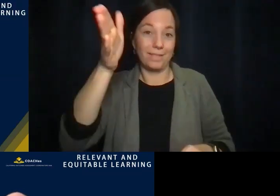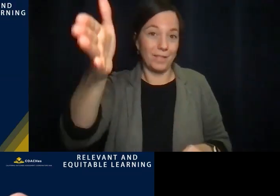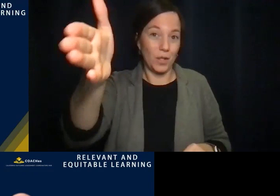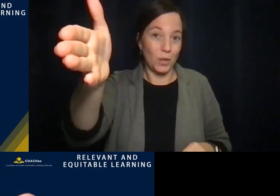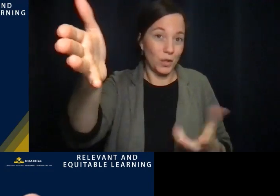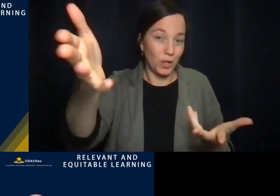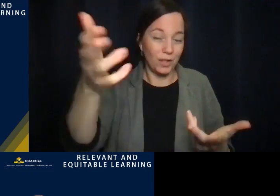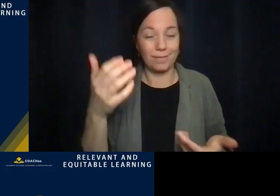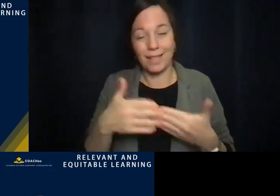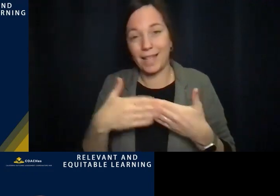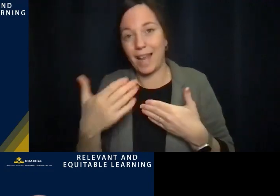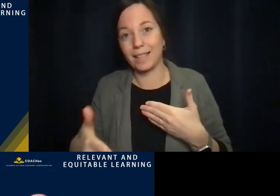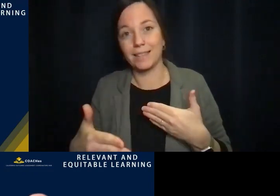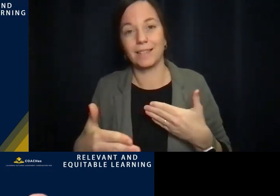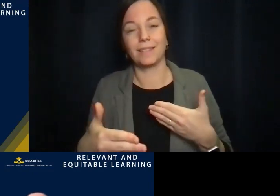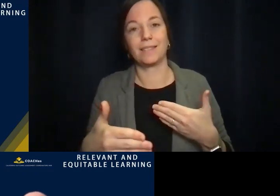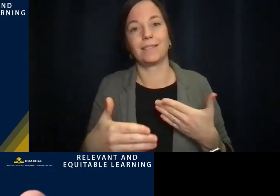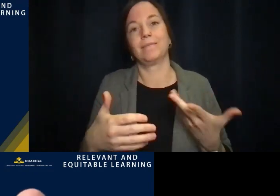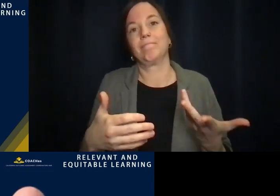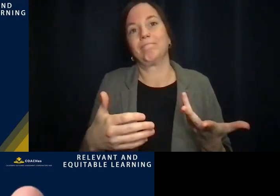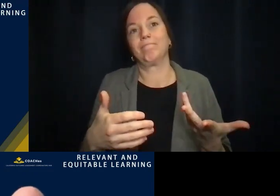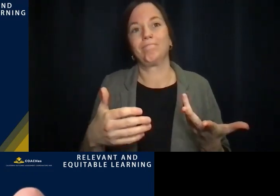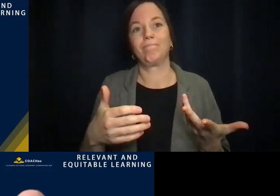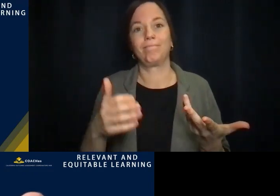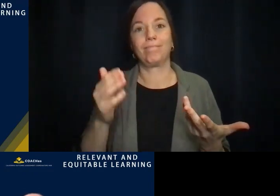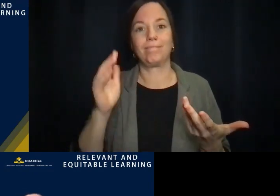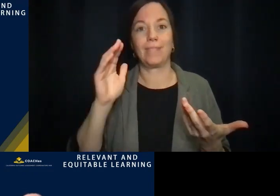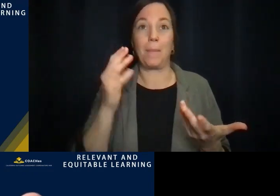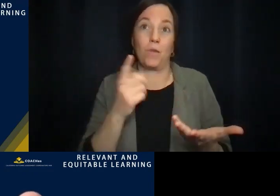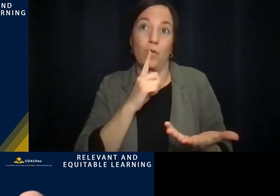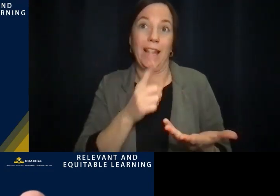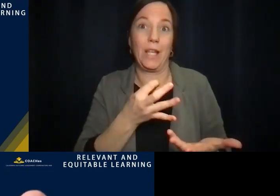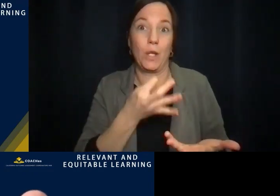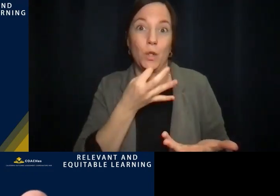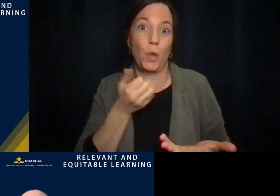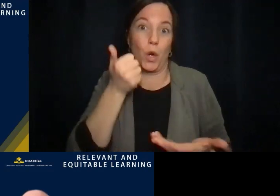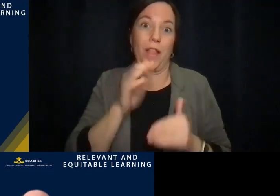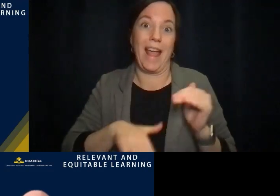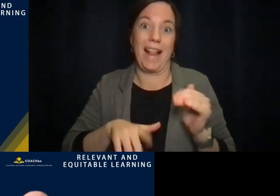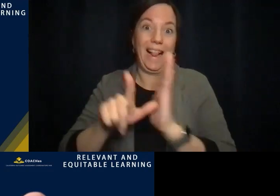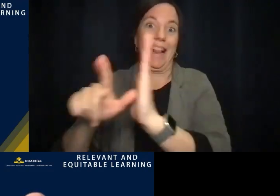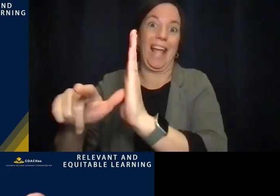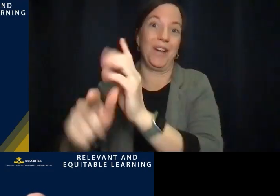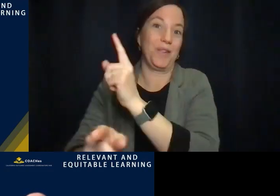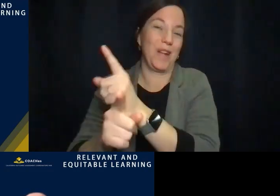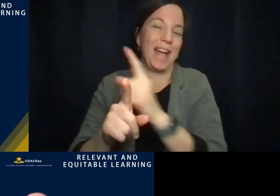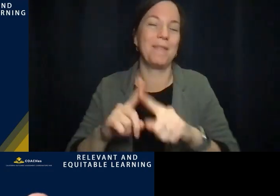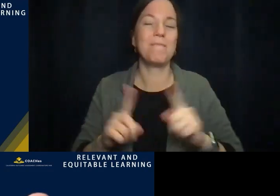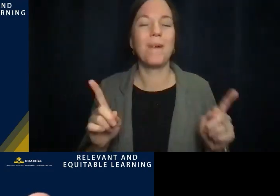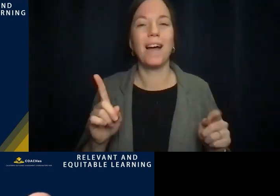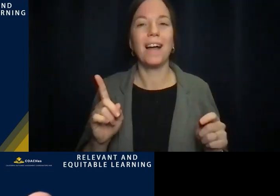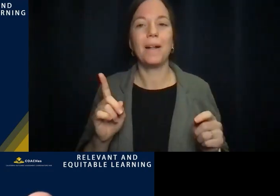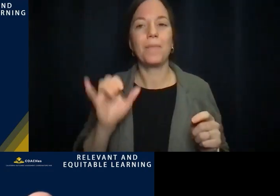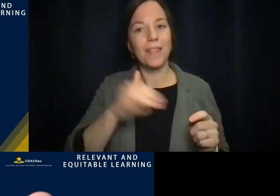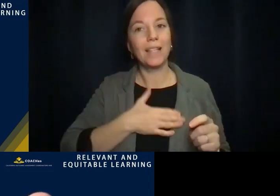in the next, you know, seemingly, you know, sooner than later, all of a sudden, right? It seems. But that's